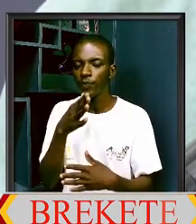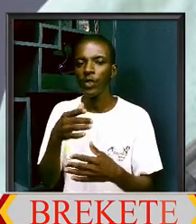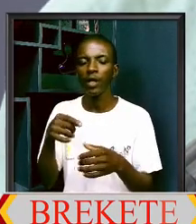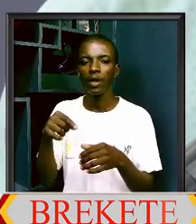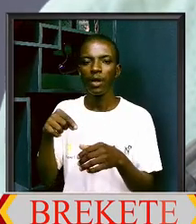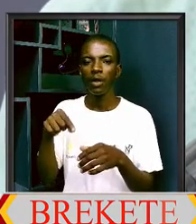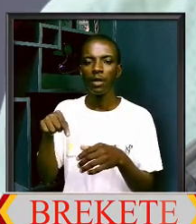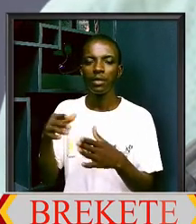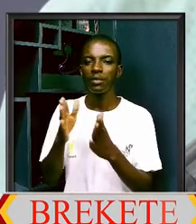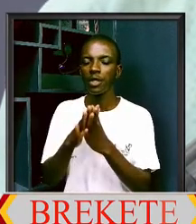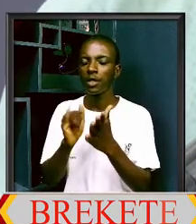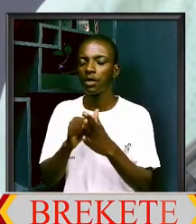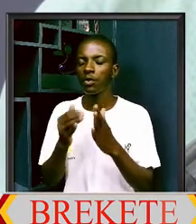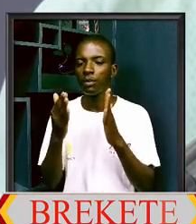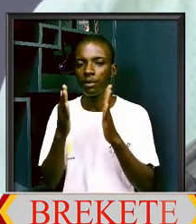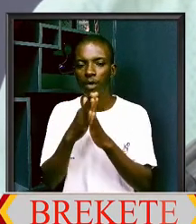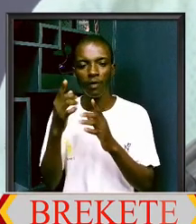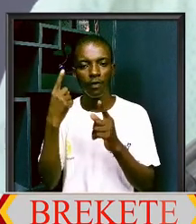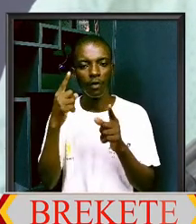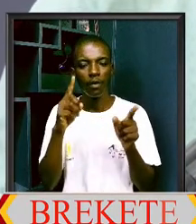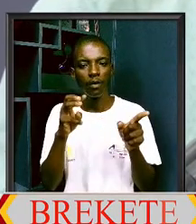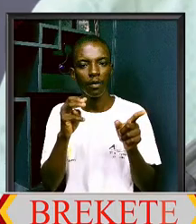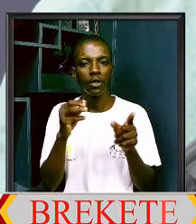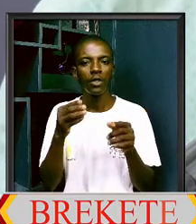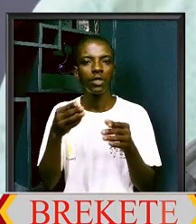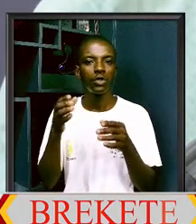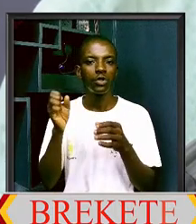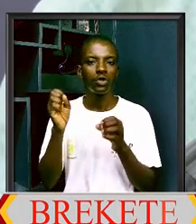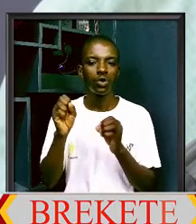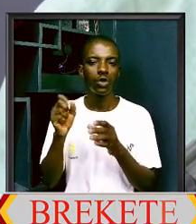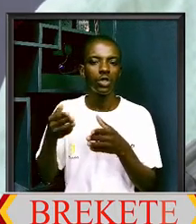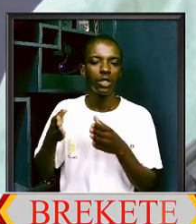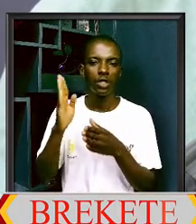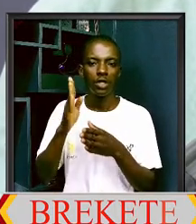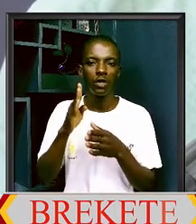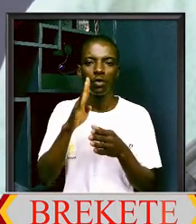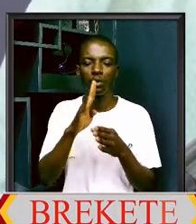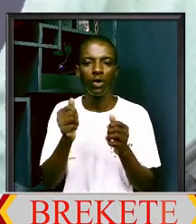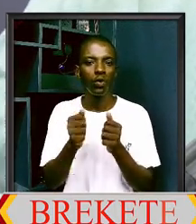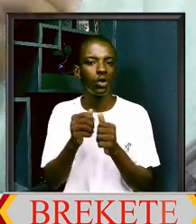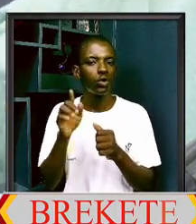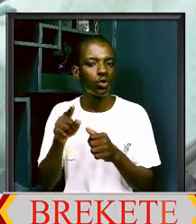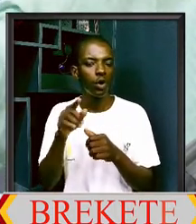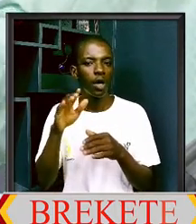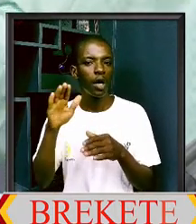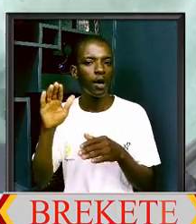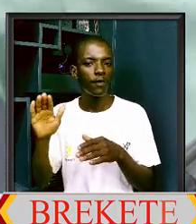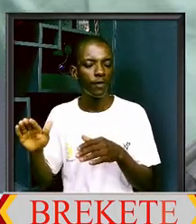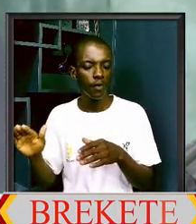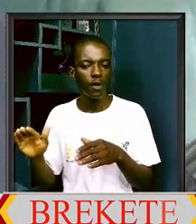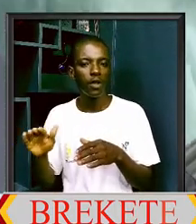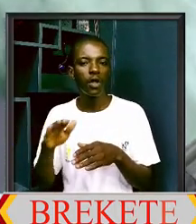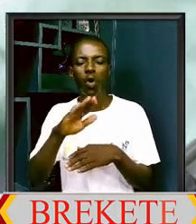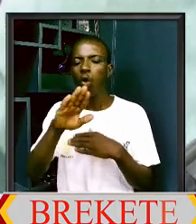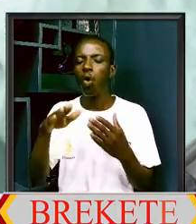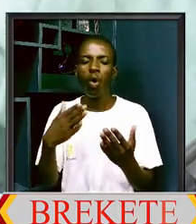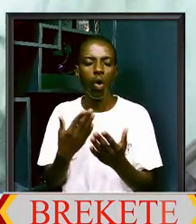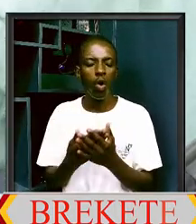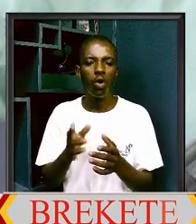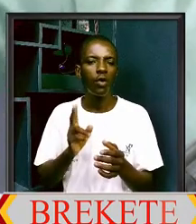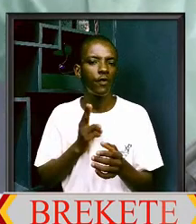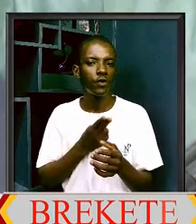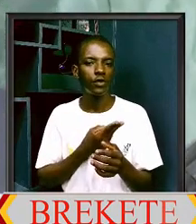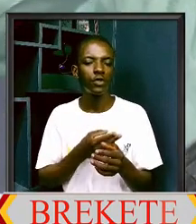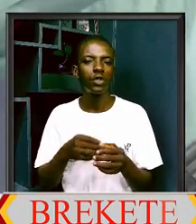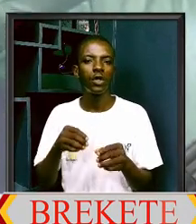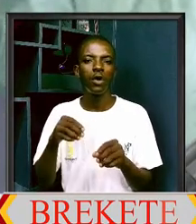this prayer where you pray for me so shall it be with you and your children amen so shall it be with all of us